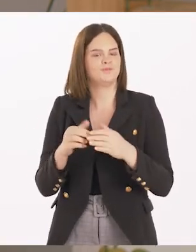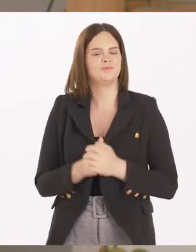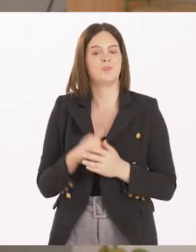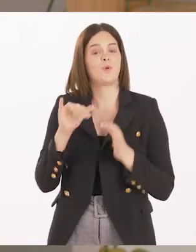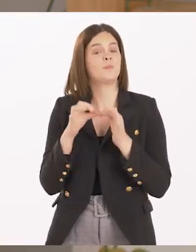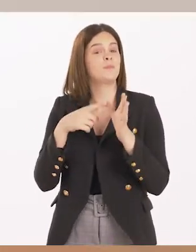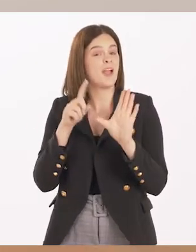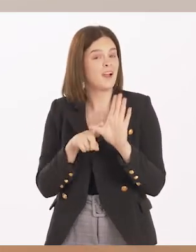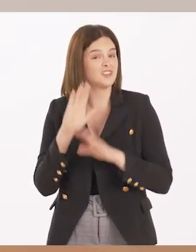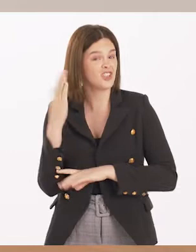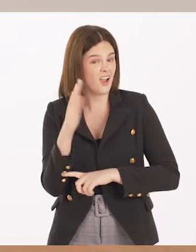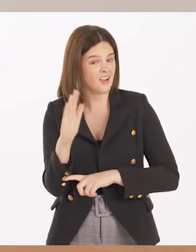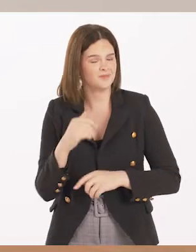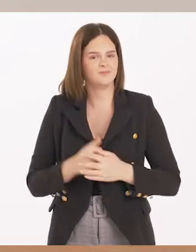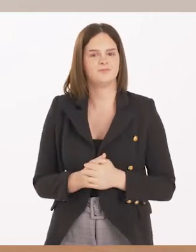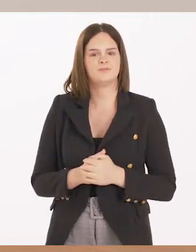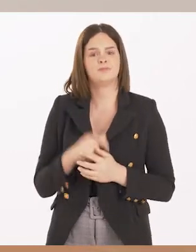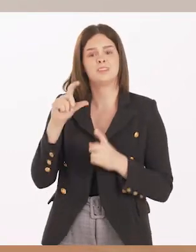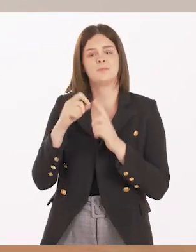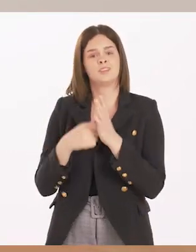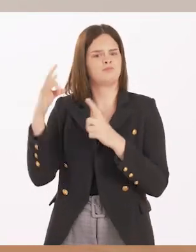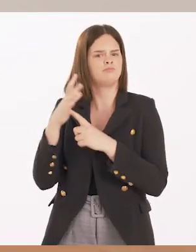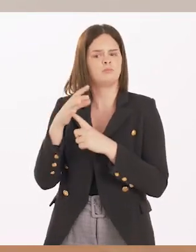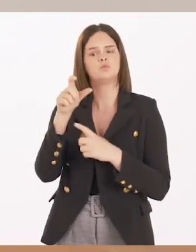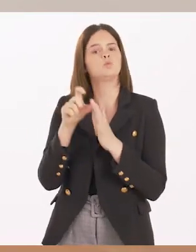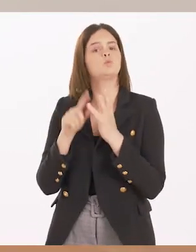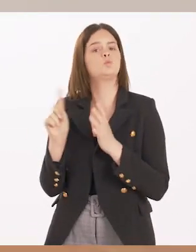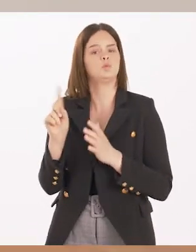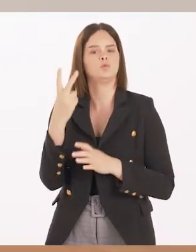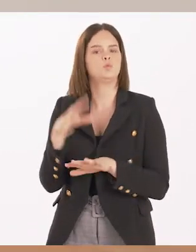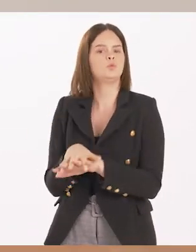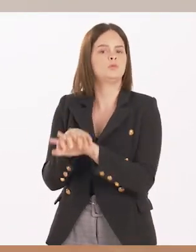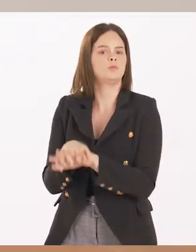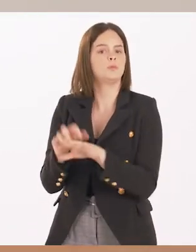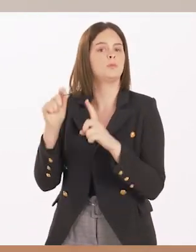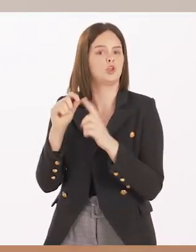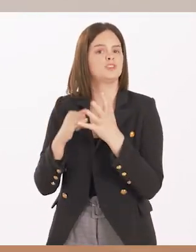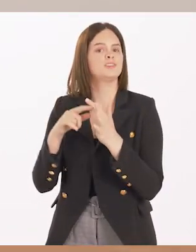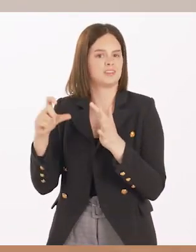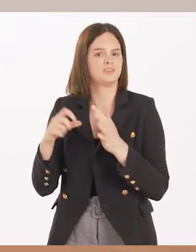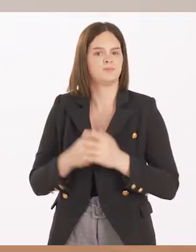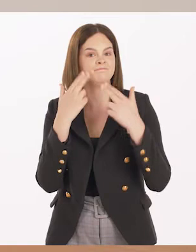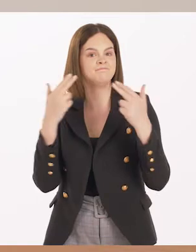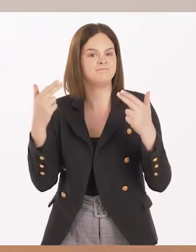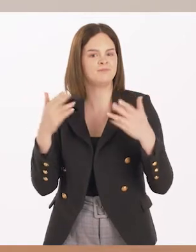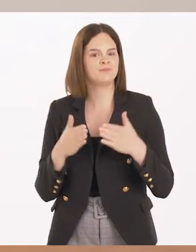as a reference. Basically, you want to be doing about two compressions per second. Join along with me.